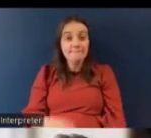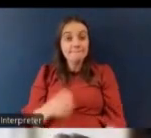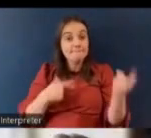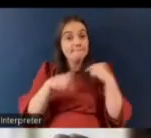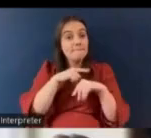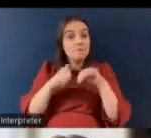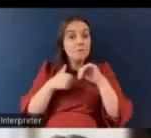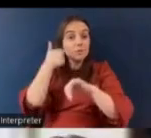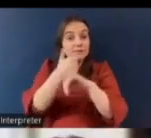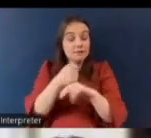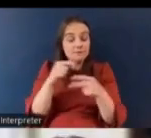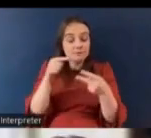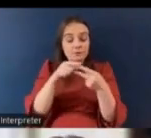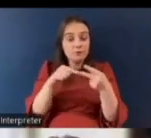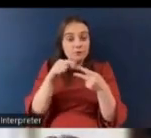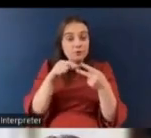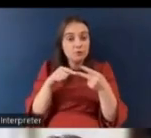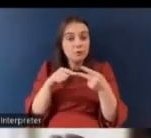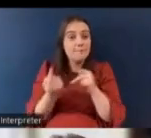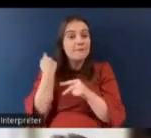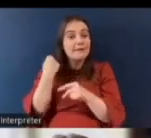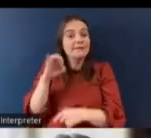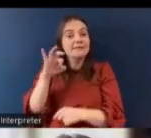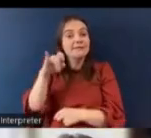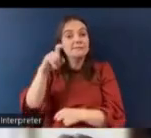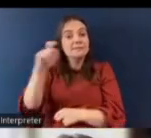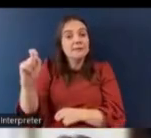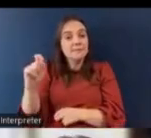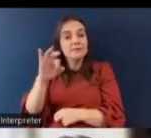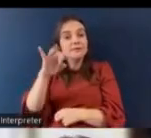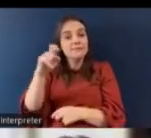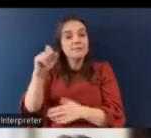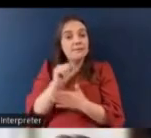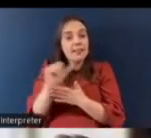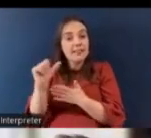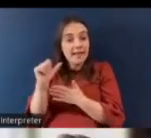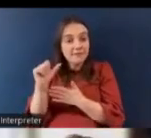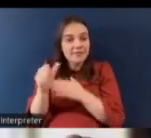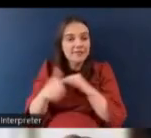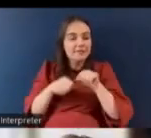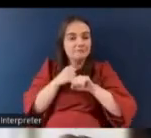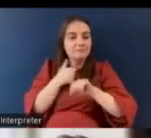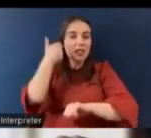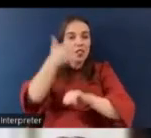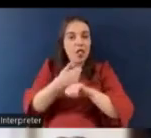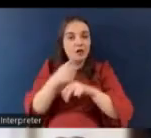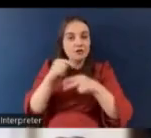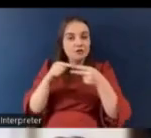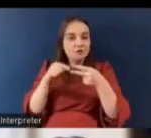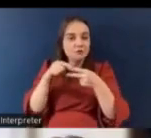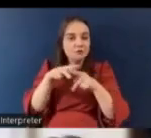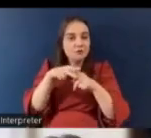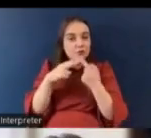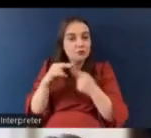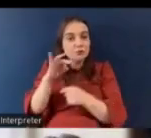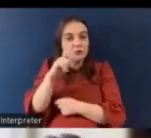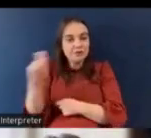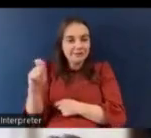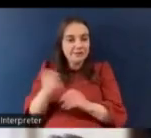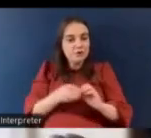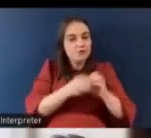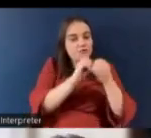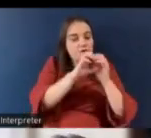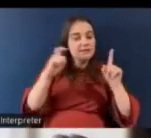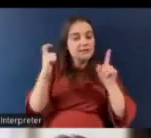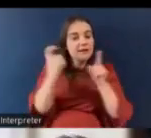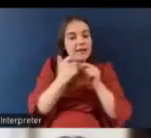two toolkits back in September, on September 11th. And these are the two toolkits: Creating Climate Justice Communities,